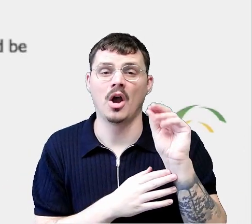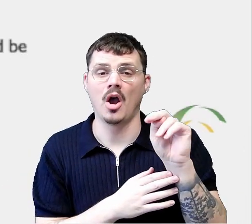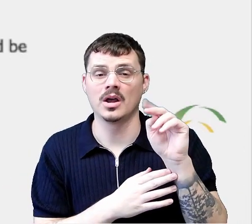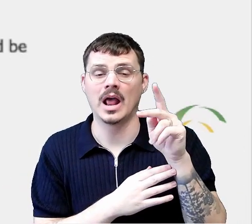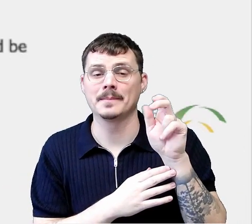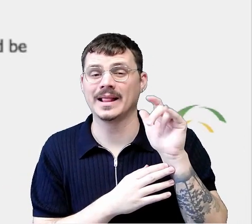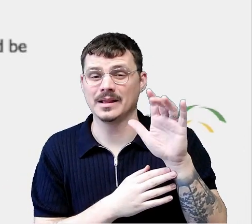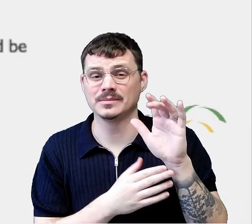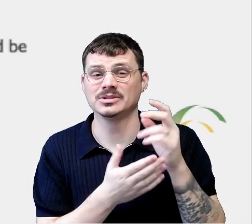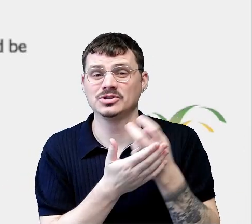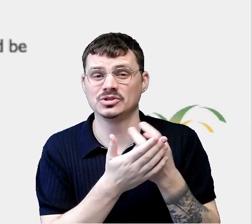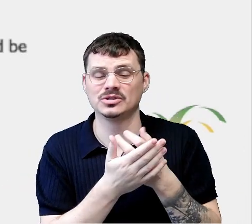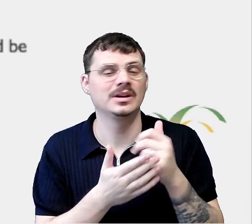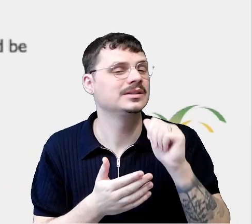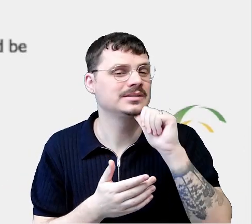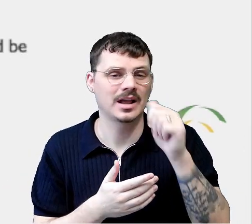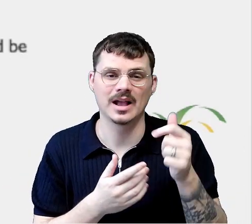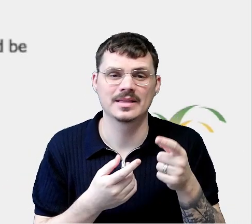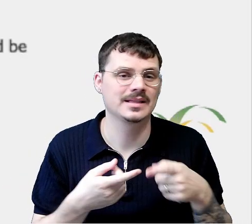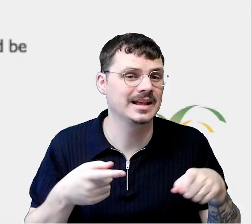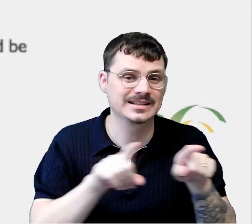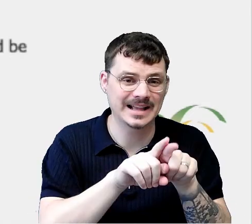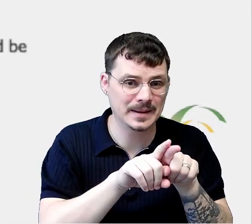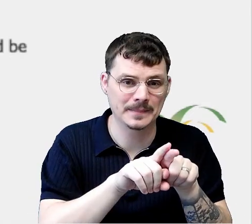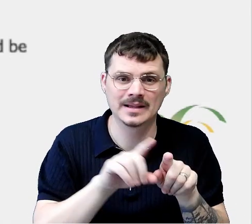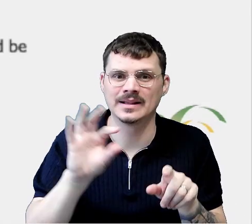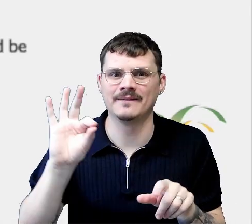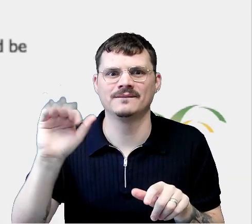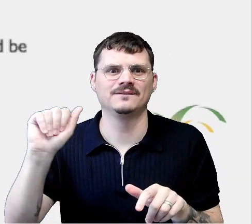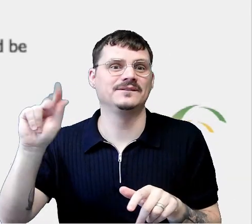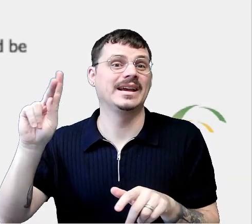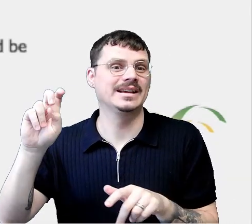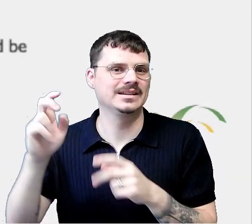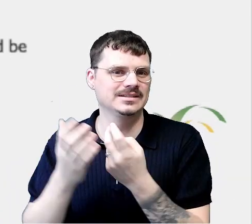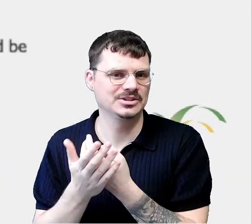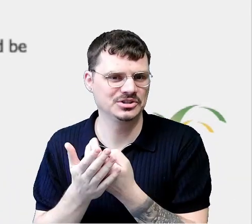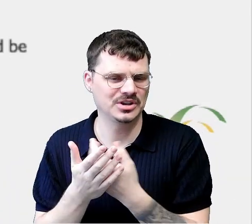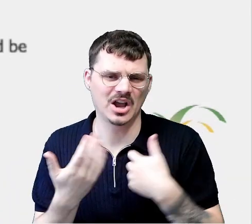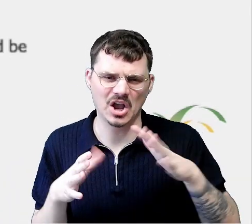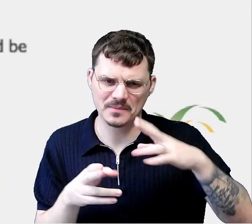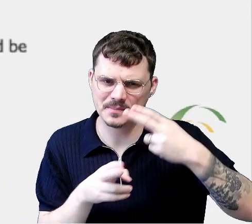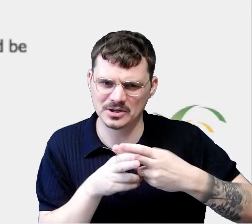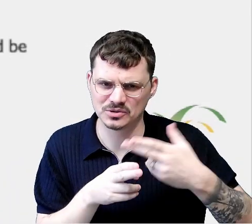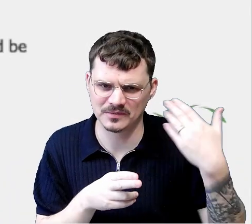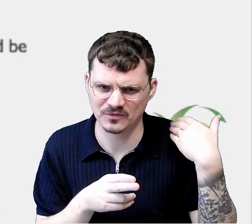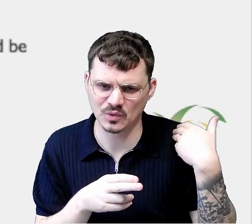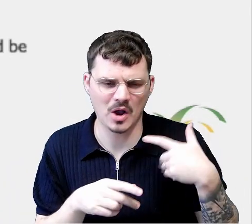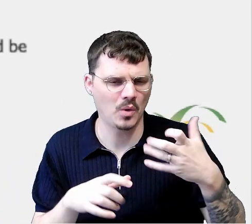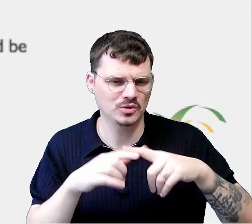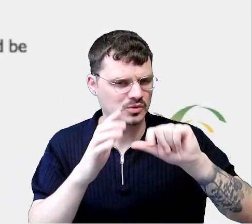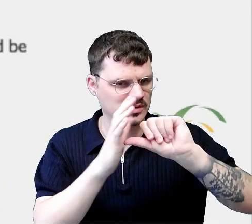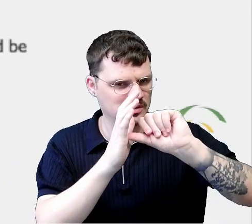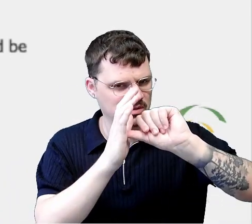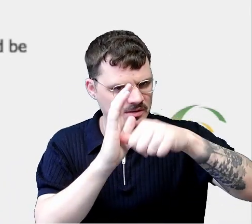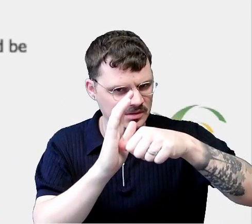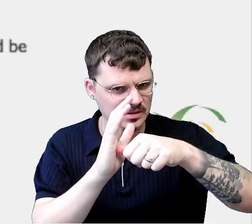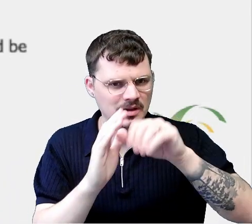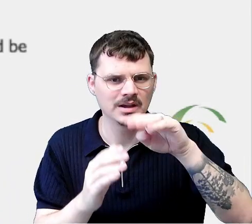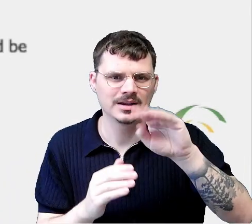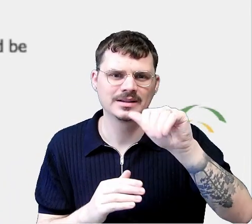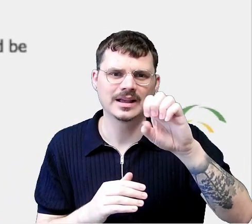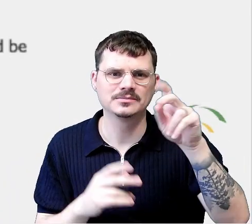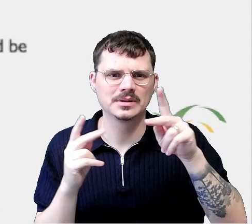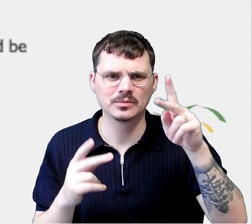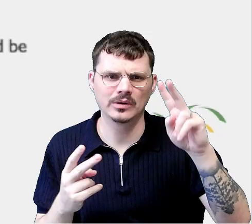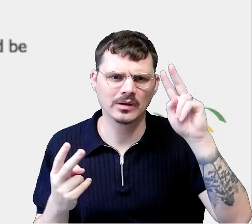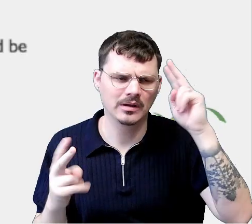Non-epileptic seizures are not the same as fake seizures. I mentioned that before. Need to reiterate that in case